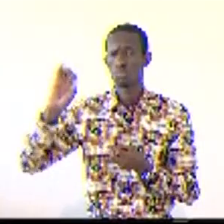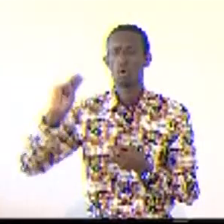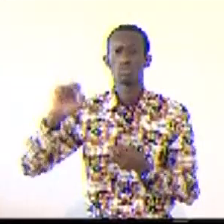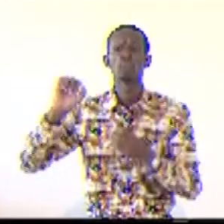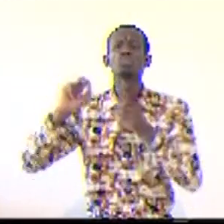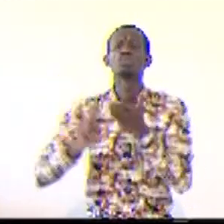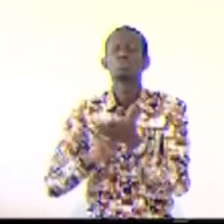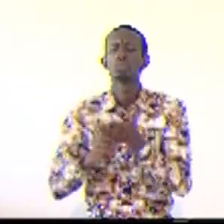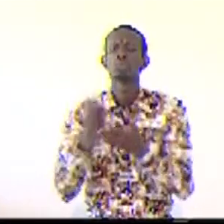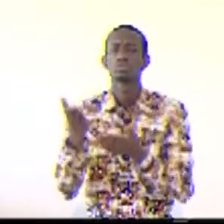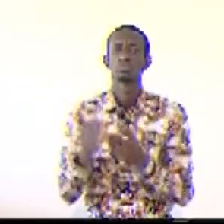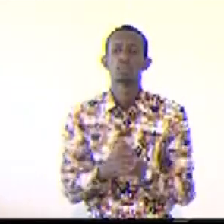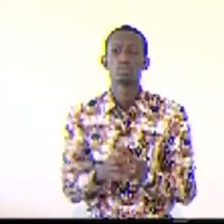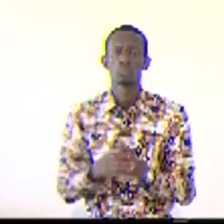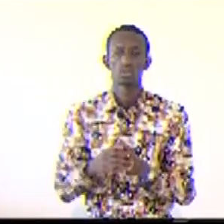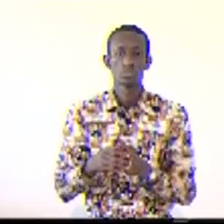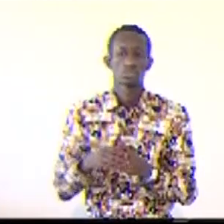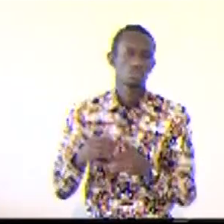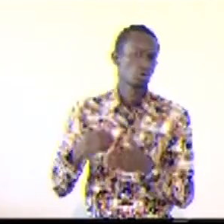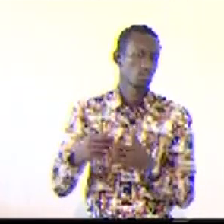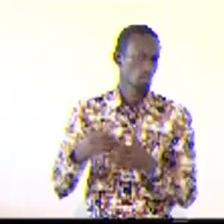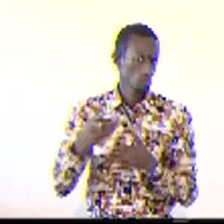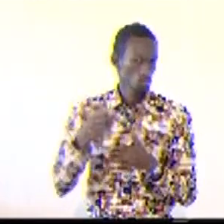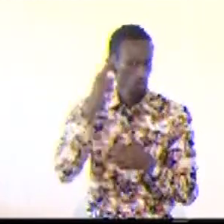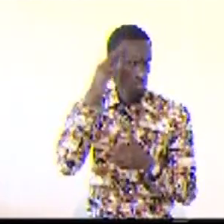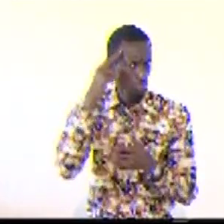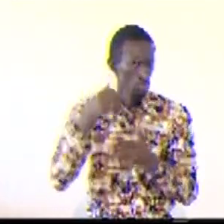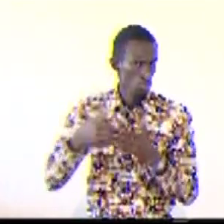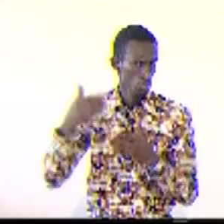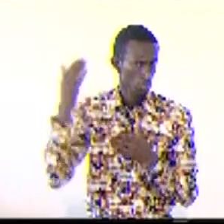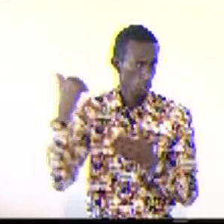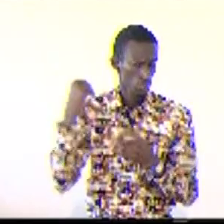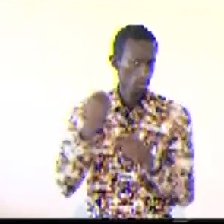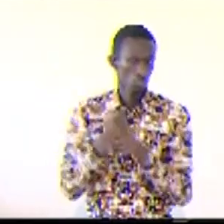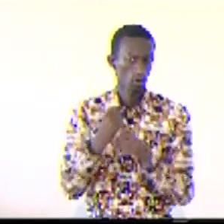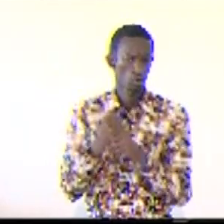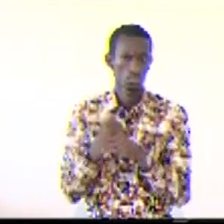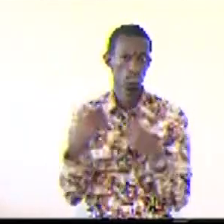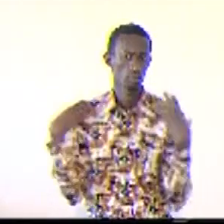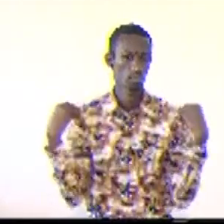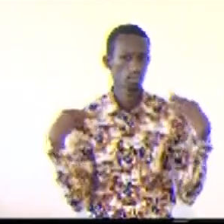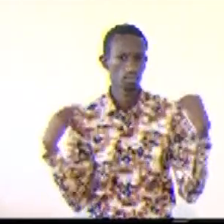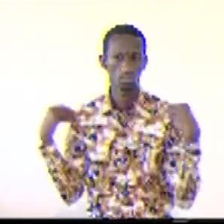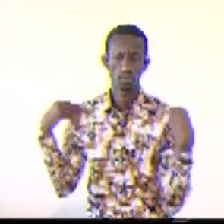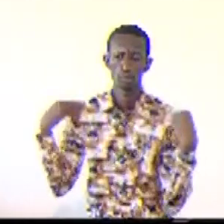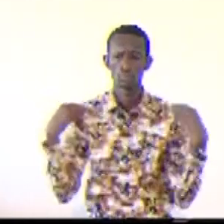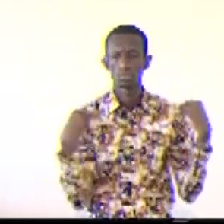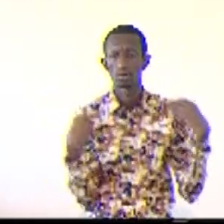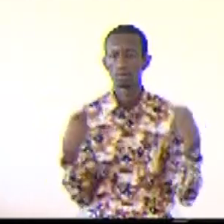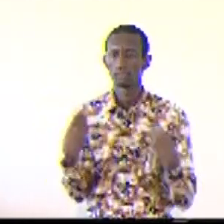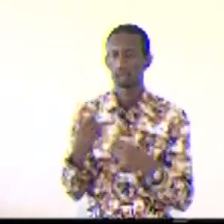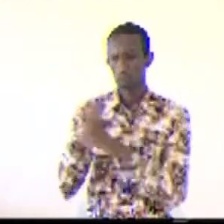remember. And then we looked at, if you remember very well, the experiment that we did about the effect of the